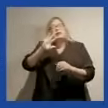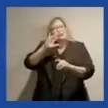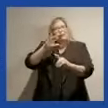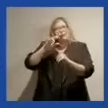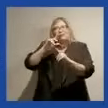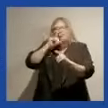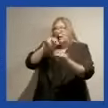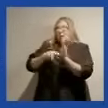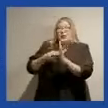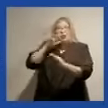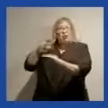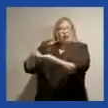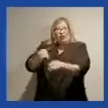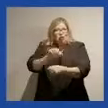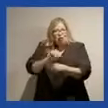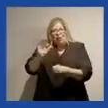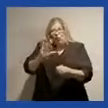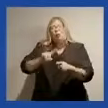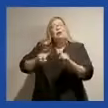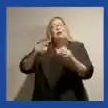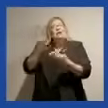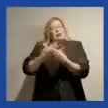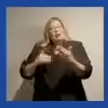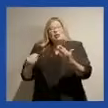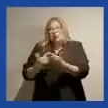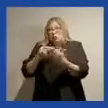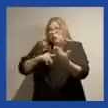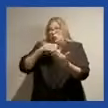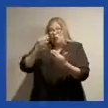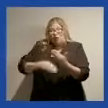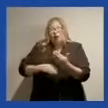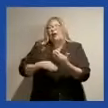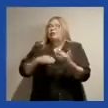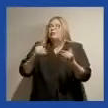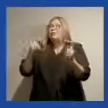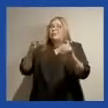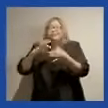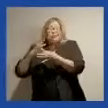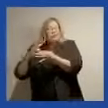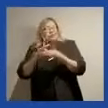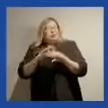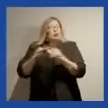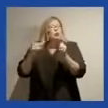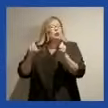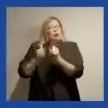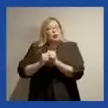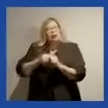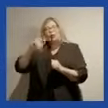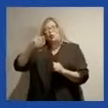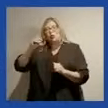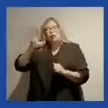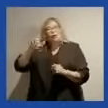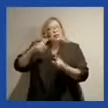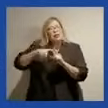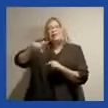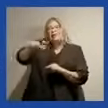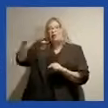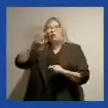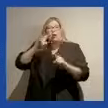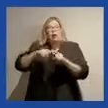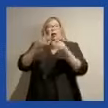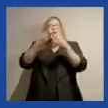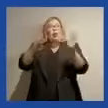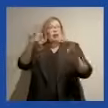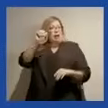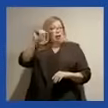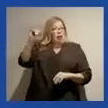But some of the new programming we're doing in partnership with Anthropic and Google and others, and OpenAI, as it relates to traffic